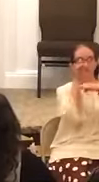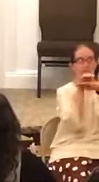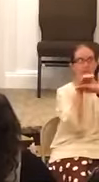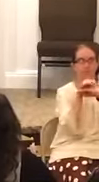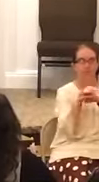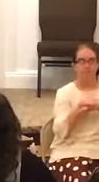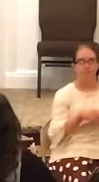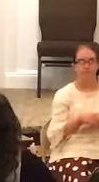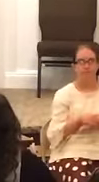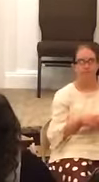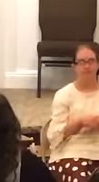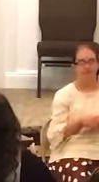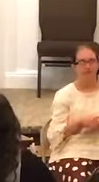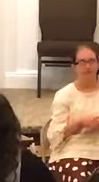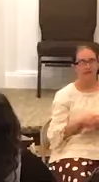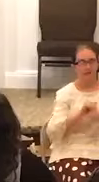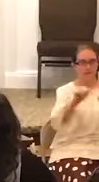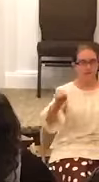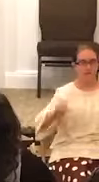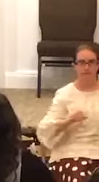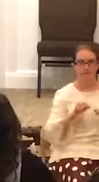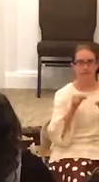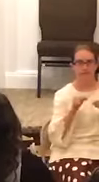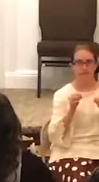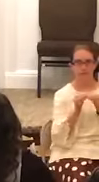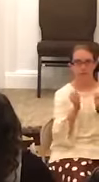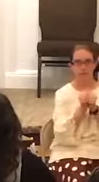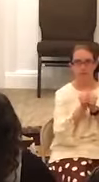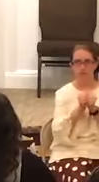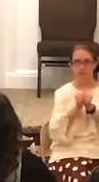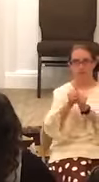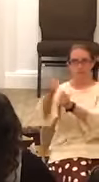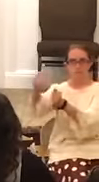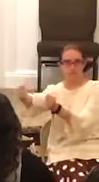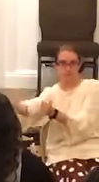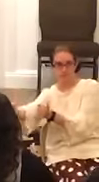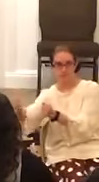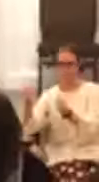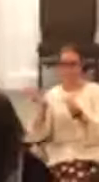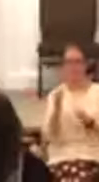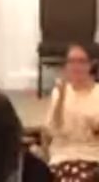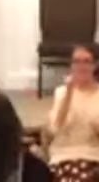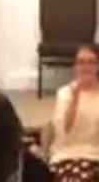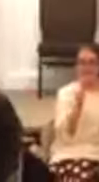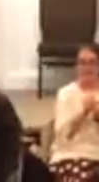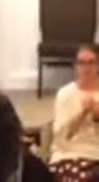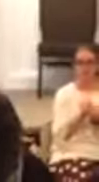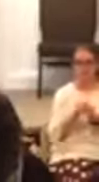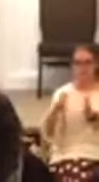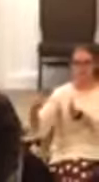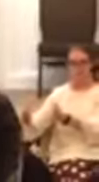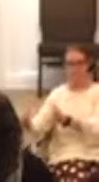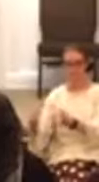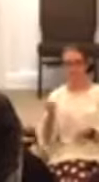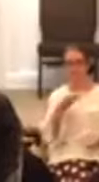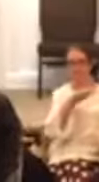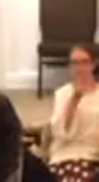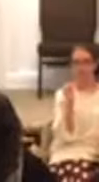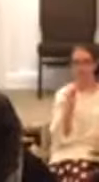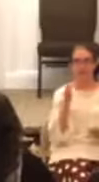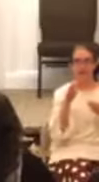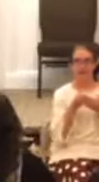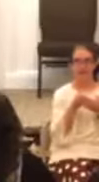and it'd be up there in the same area, but it'd be just a little bit further over. I mean, just a tiny little bit. You know, to us, it's a half